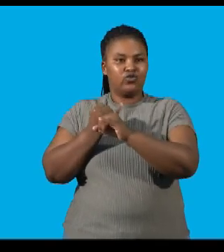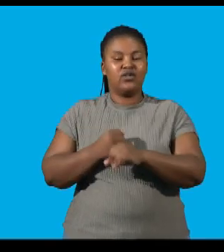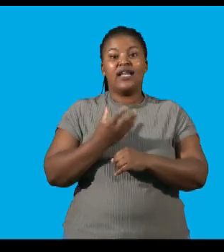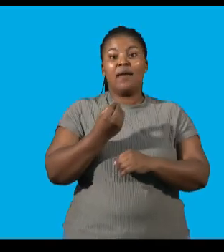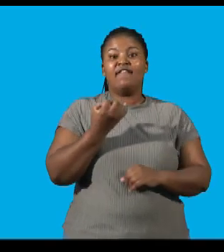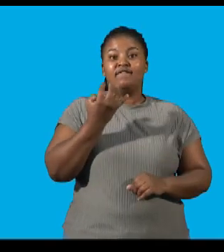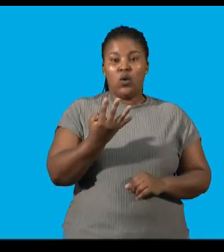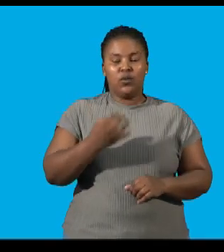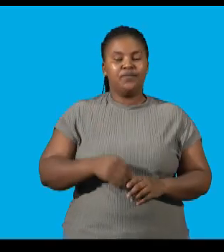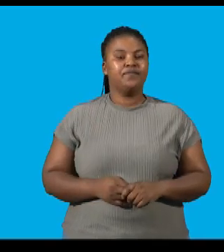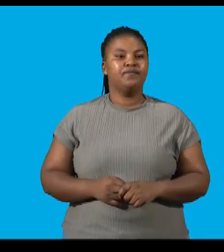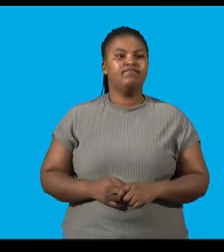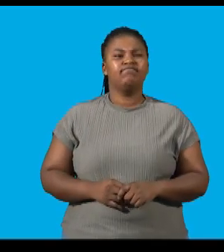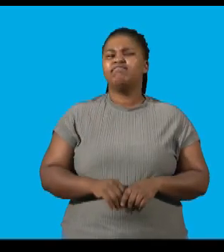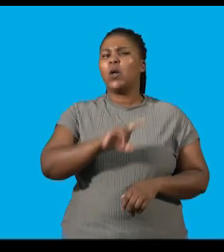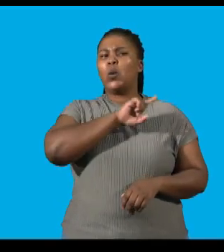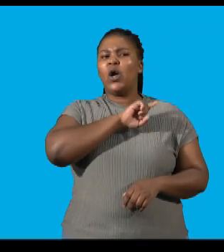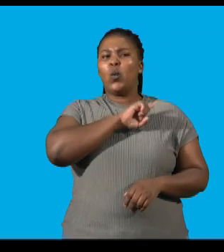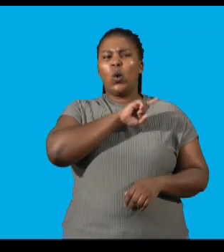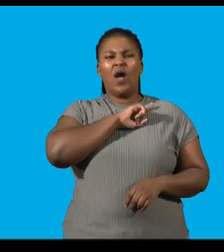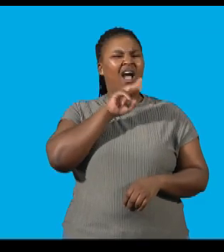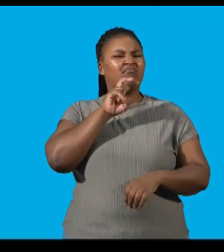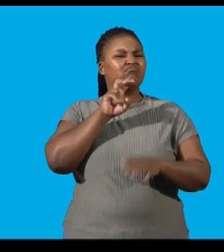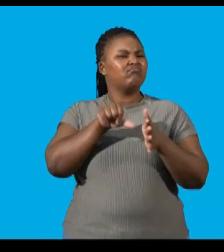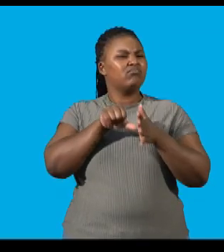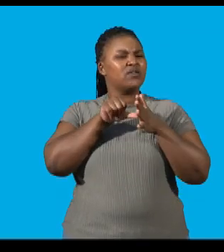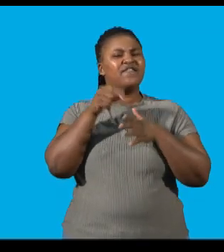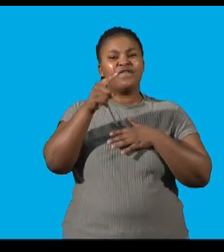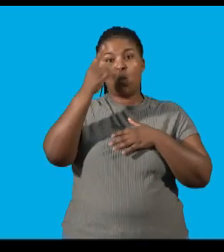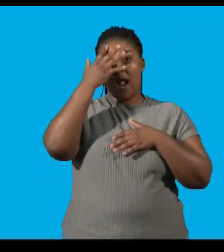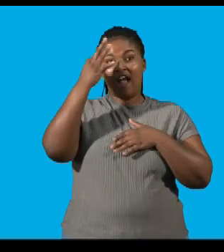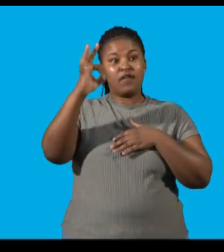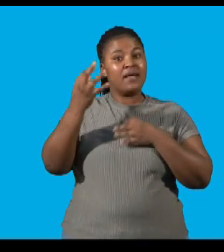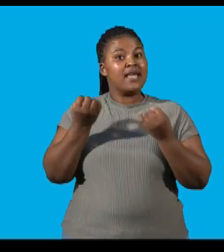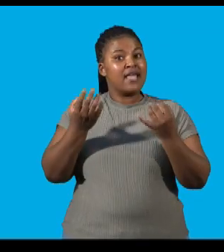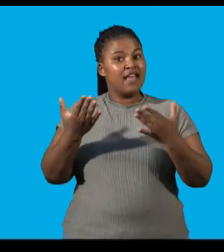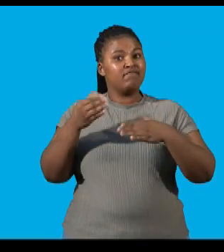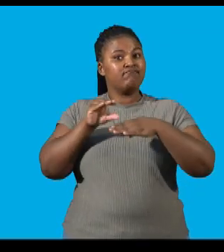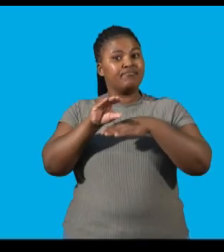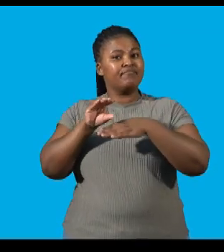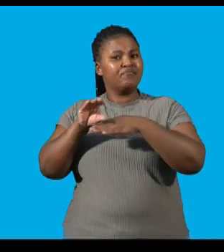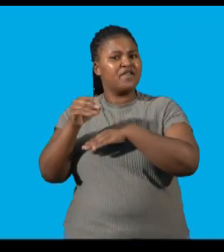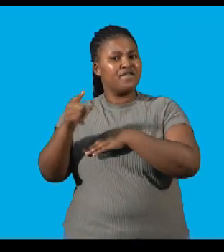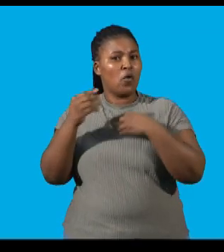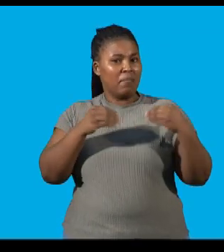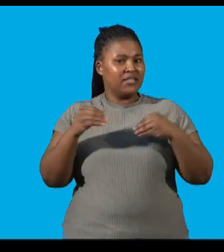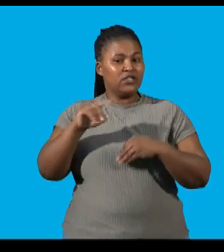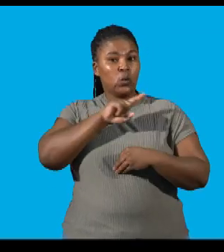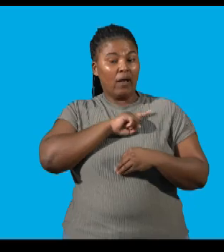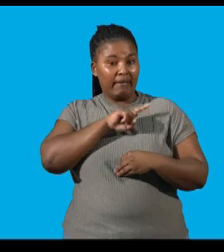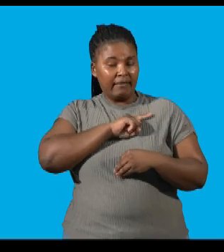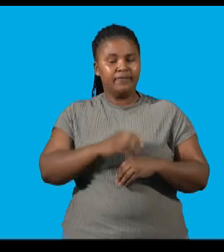industries. Number 4, why is it necessary for the government to provide incentives